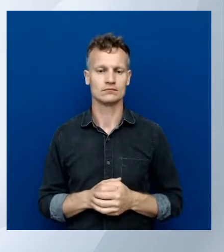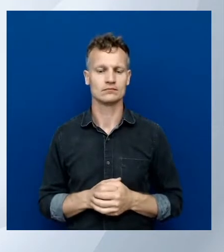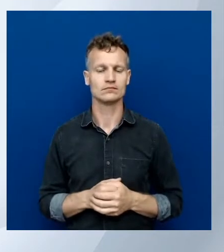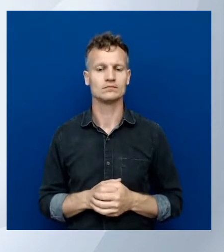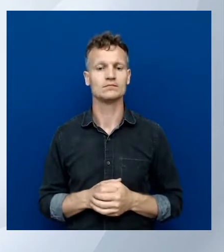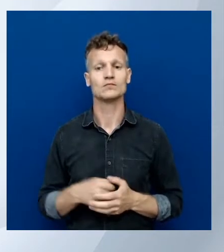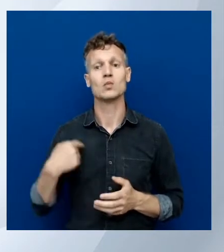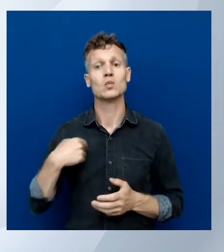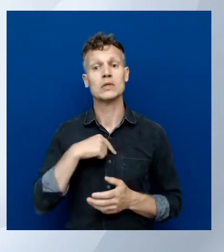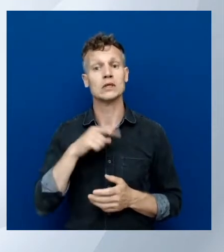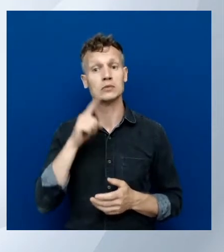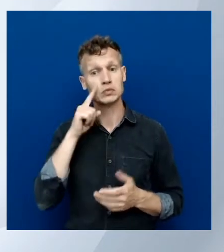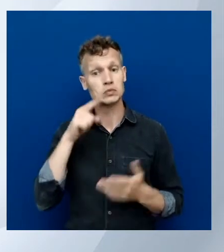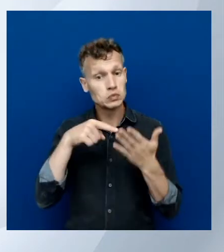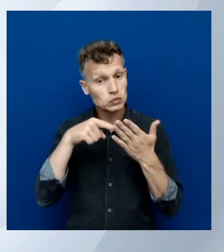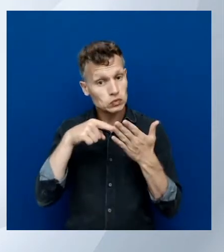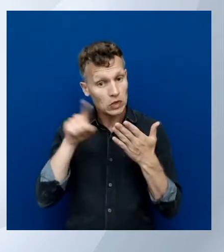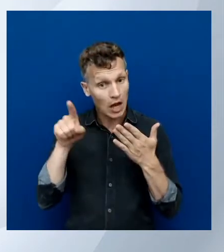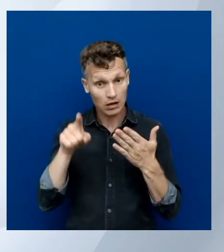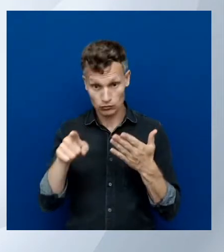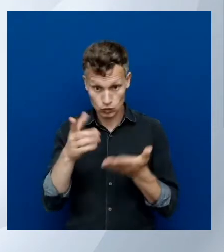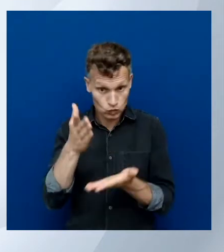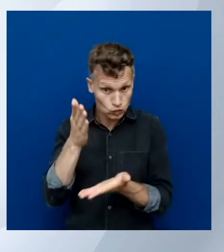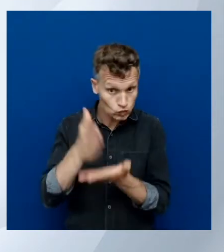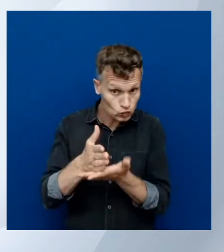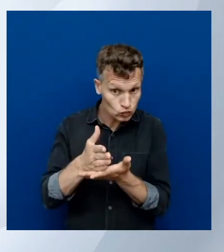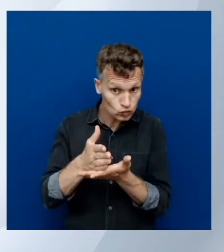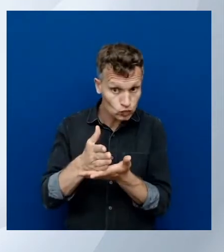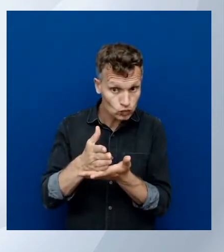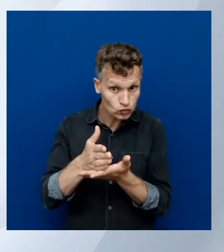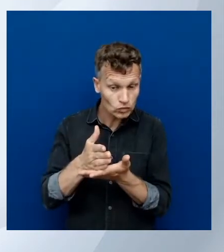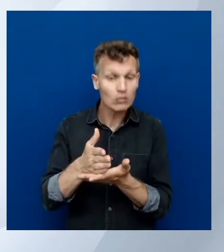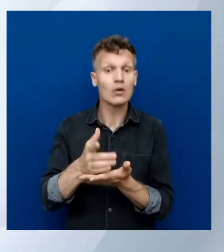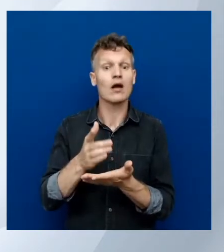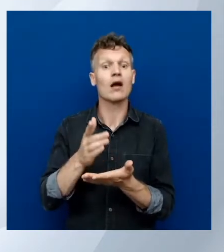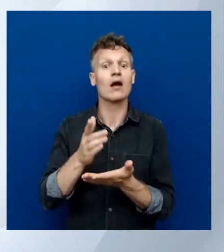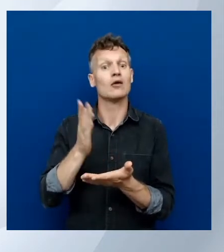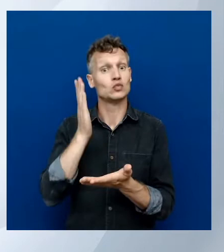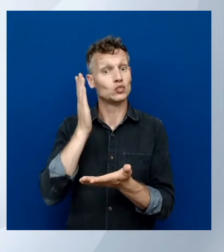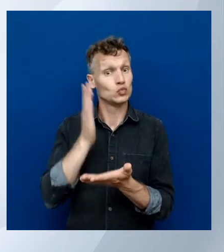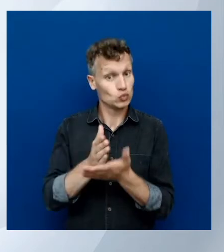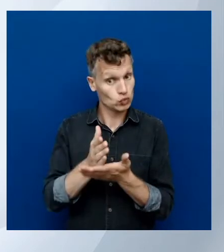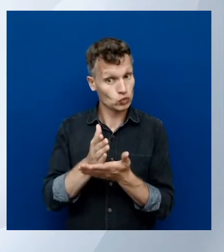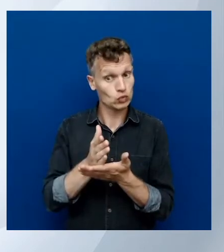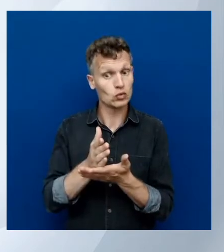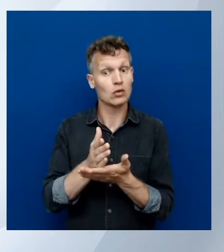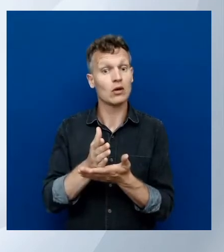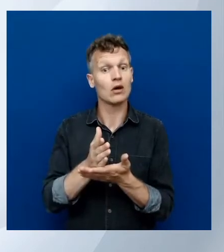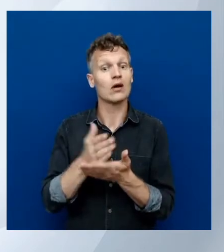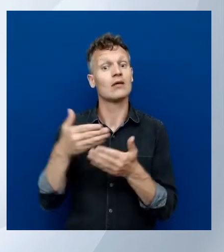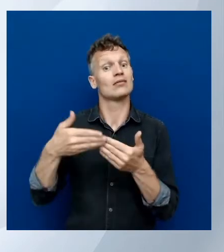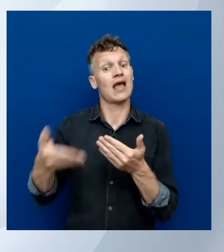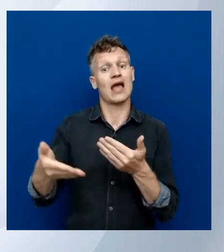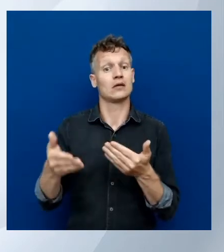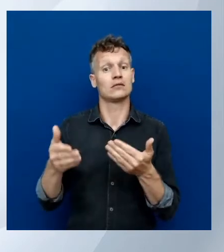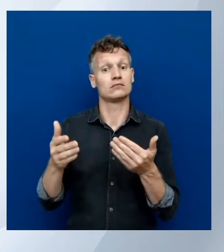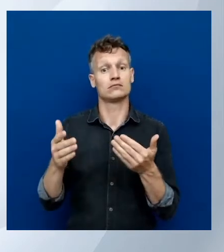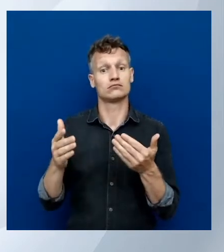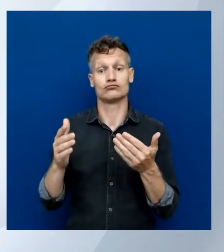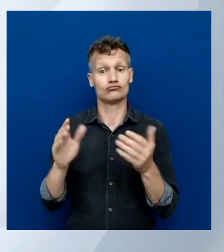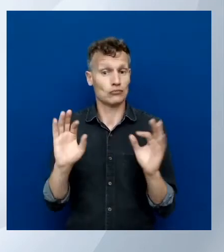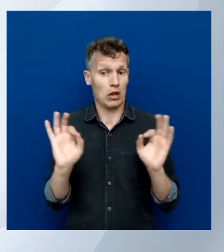if this is true. If this all is true, then do nothing. If it's false,